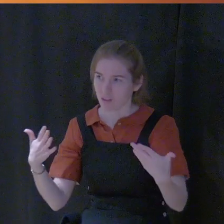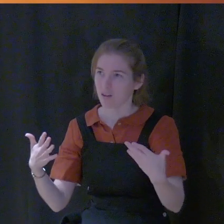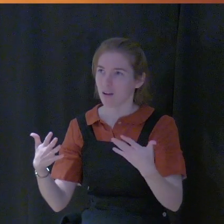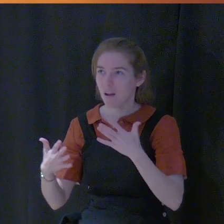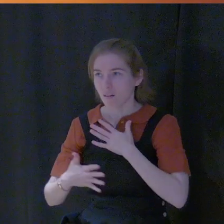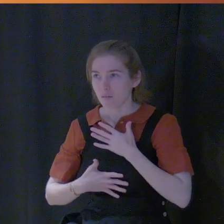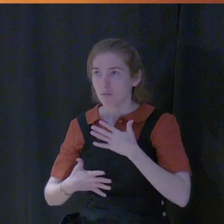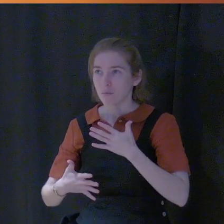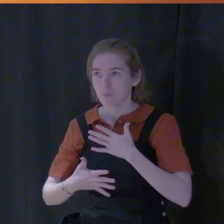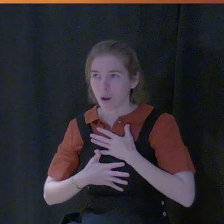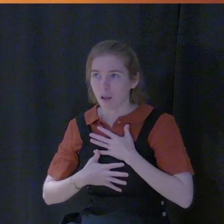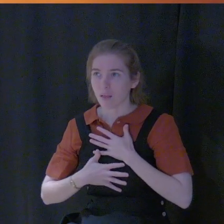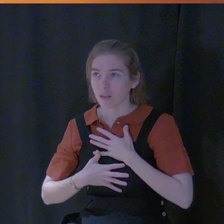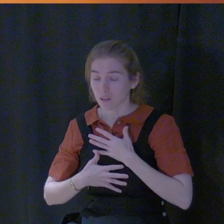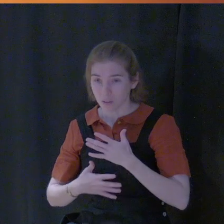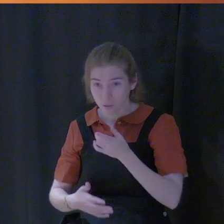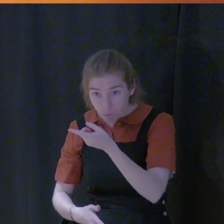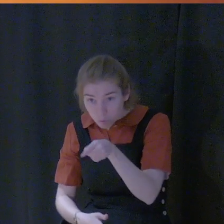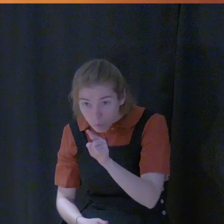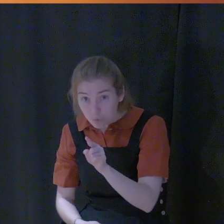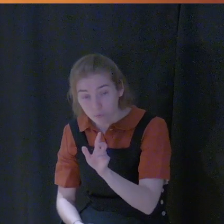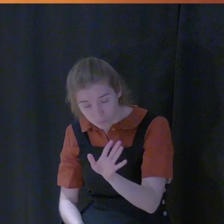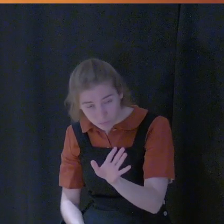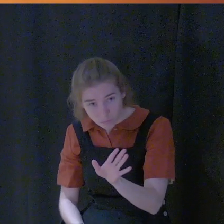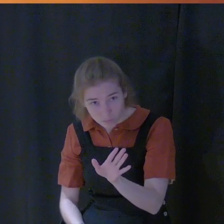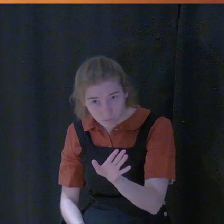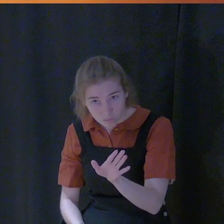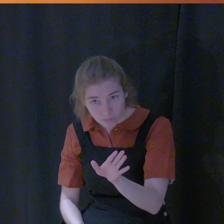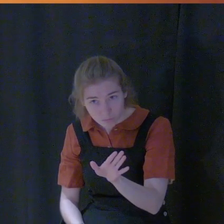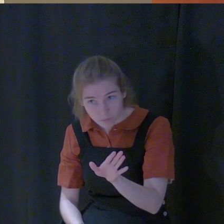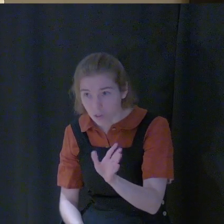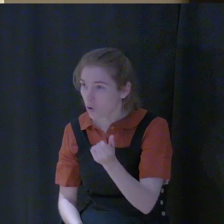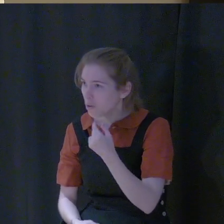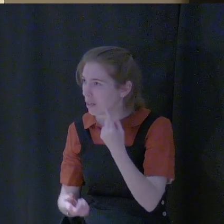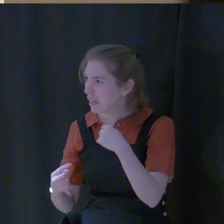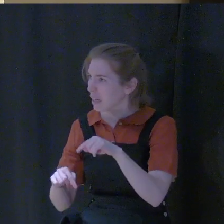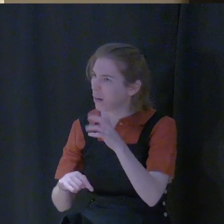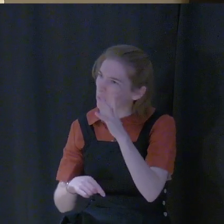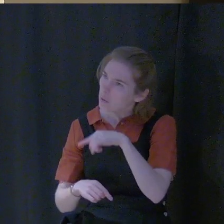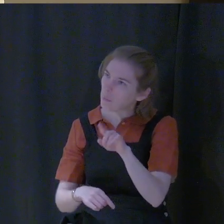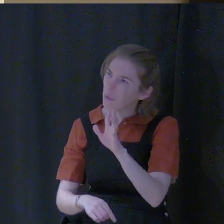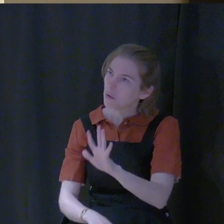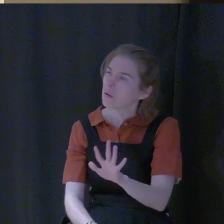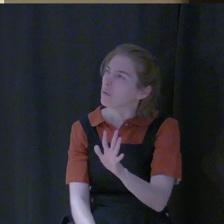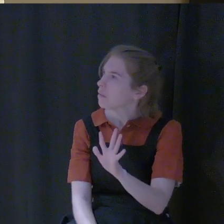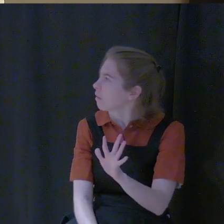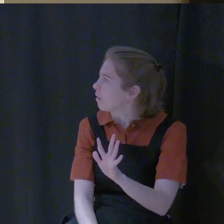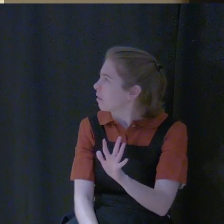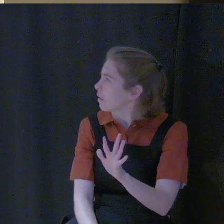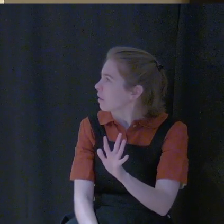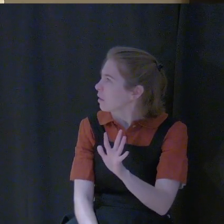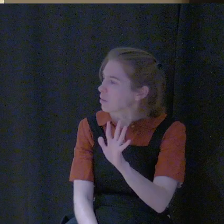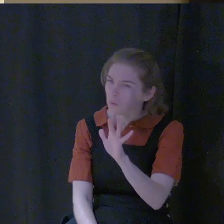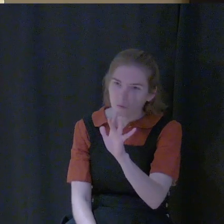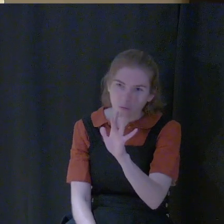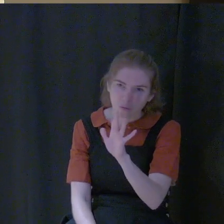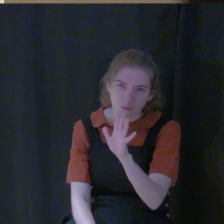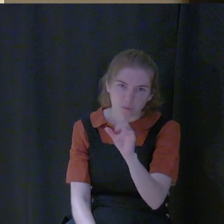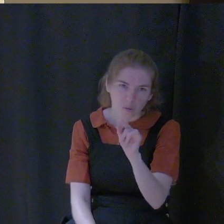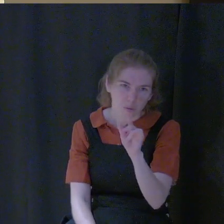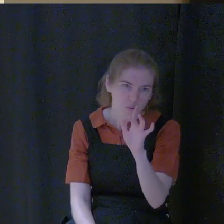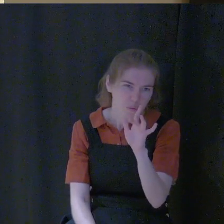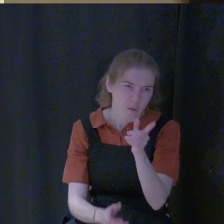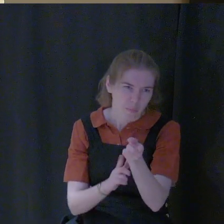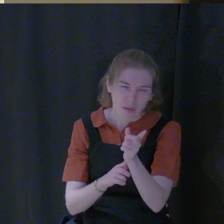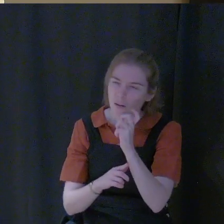that has a breath. Did you, by the way, we've been here for about 20, 25 minutes. I haven't been talking that